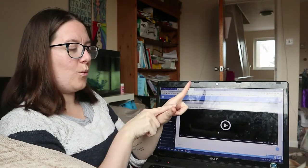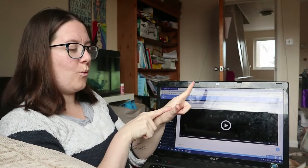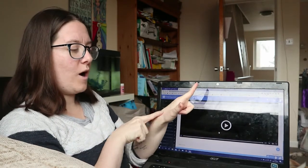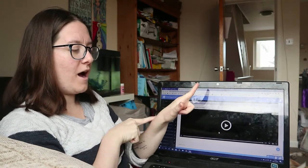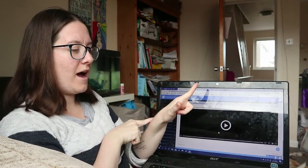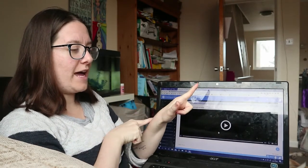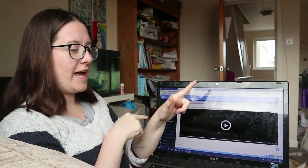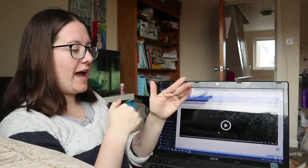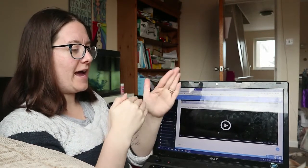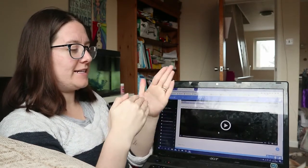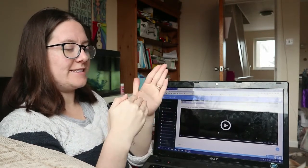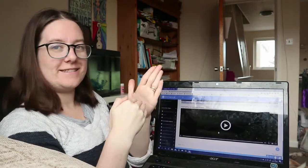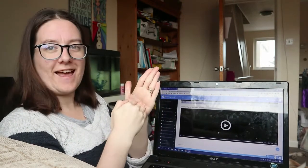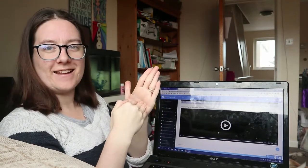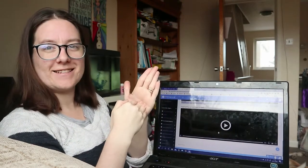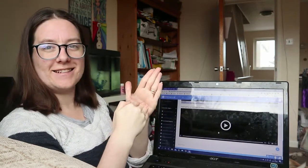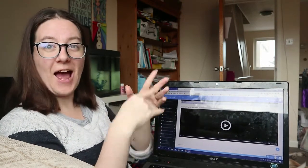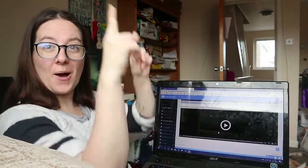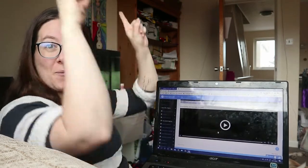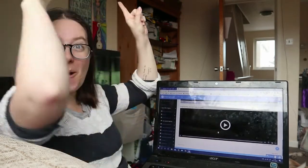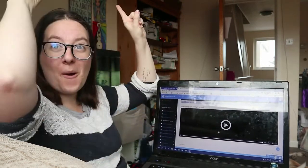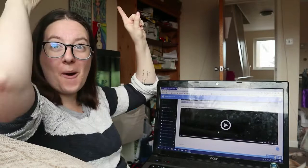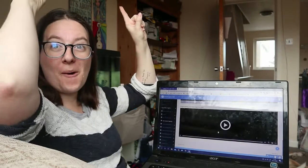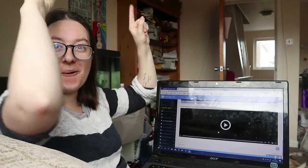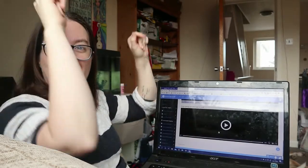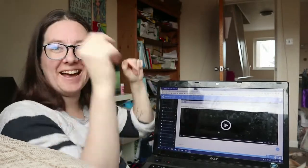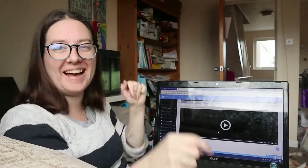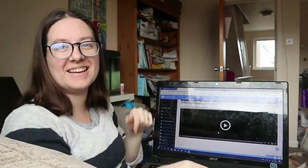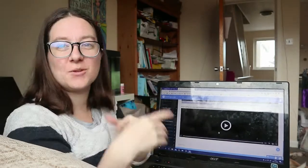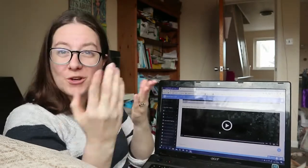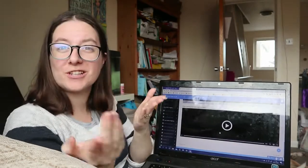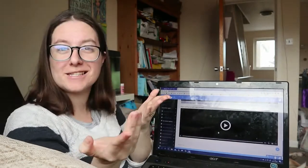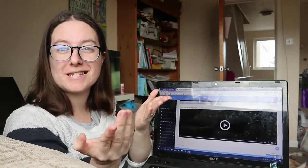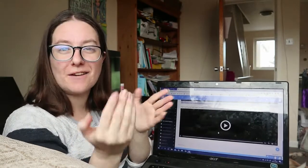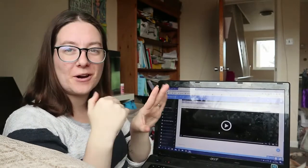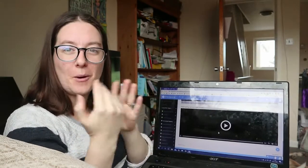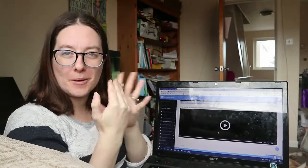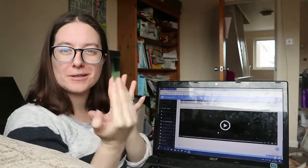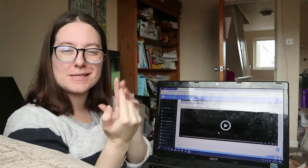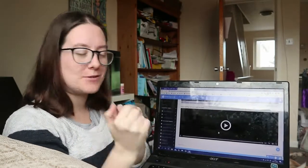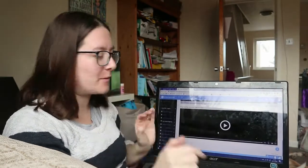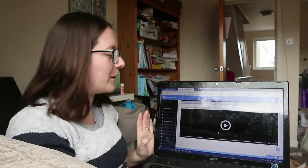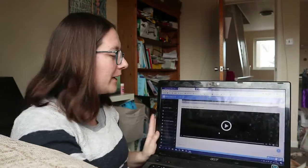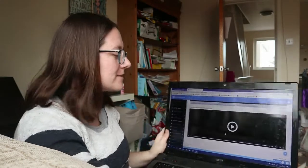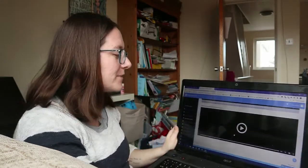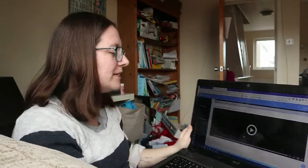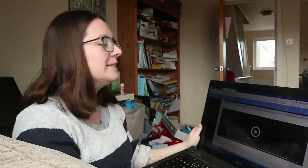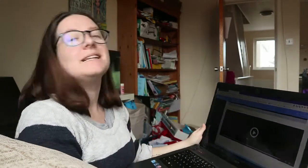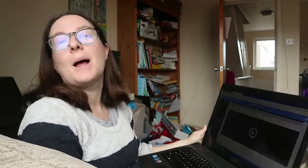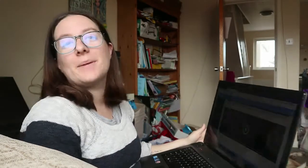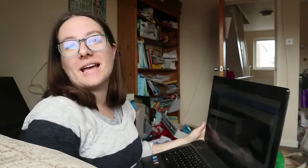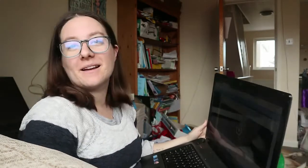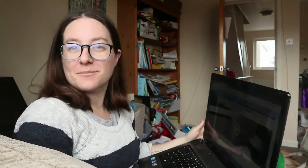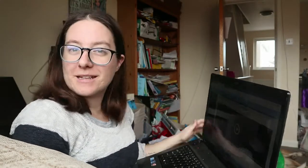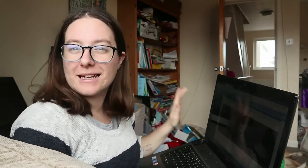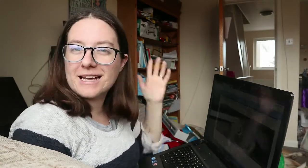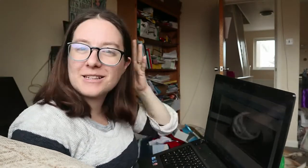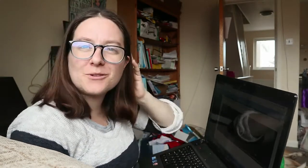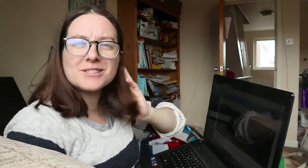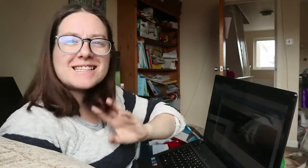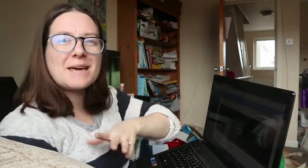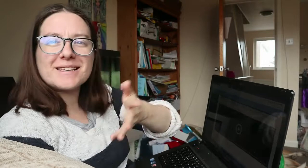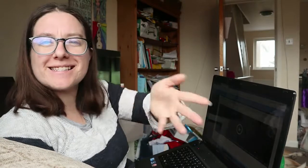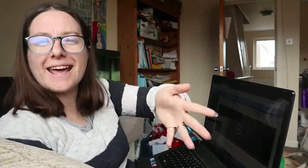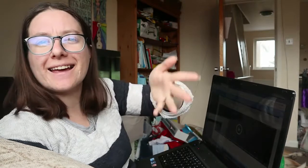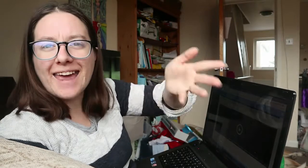Y, and Z. Woohoo! You couldn't see that very well but you could see I was moving my hand. But yeah, and